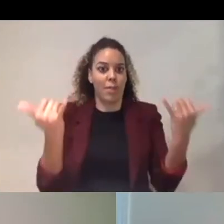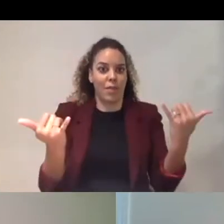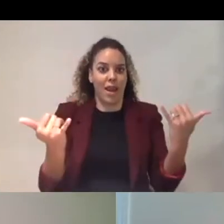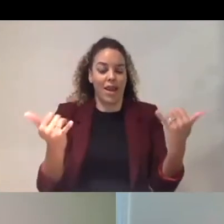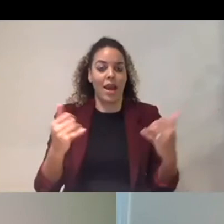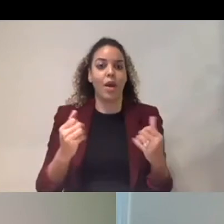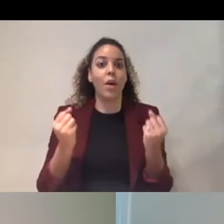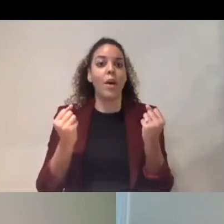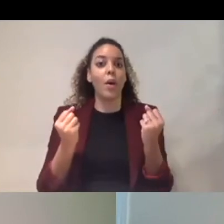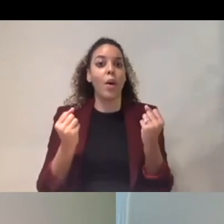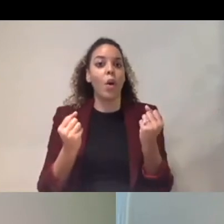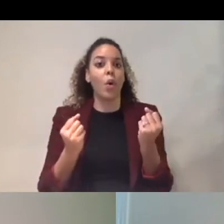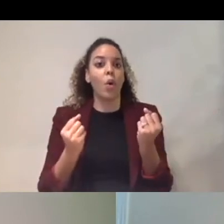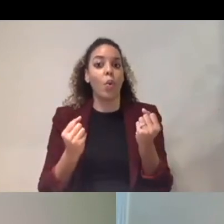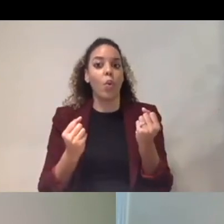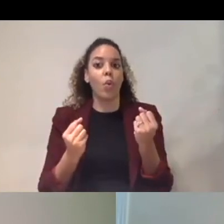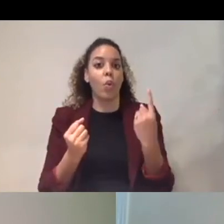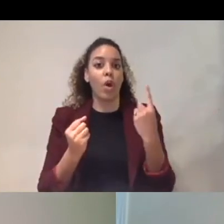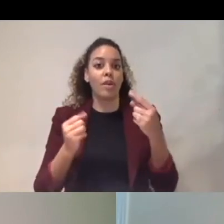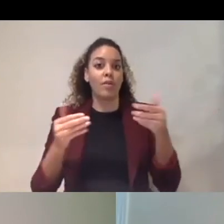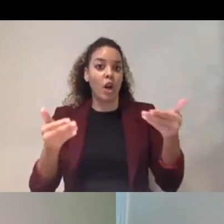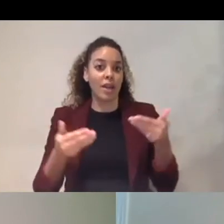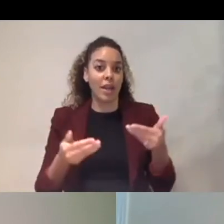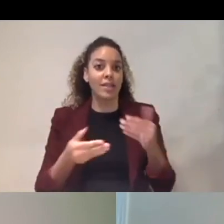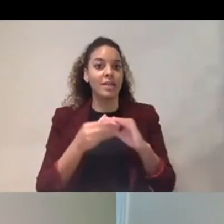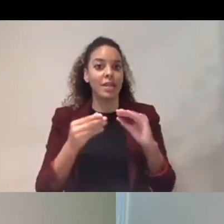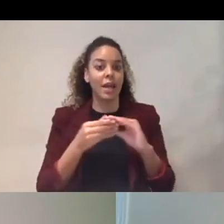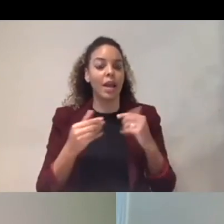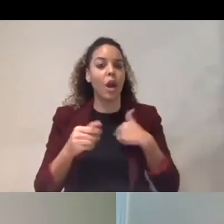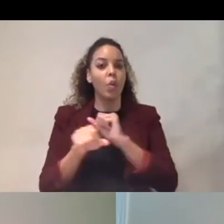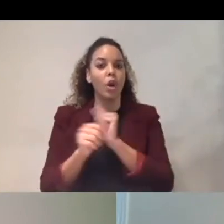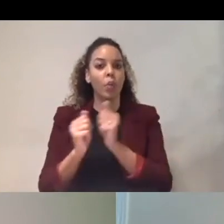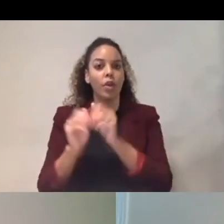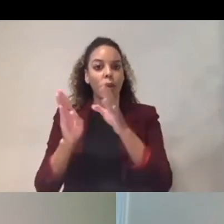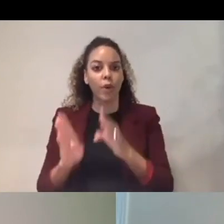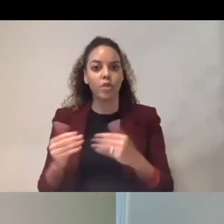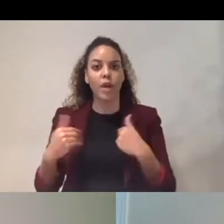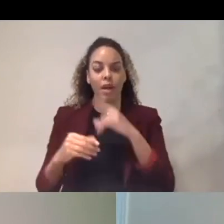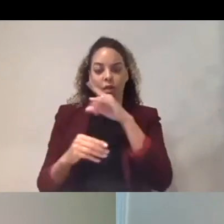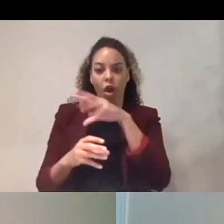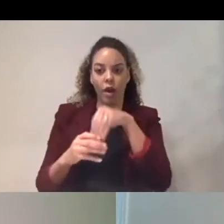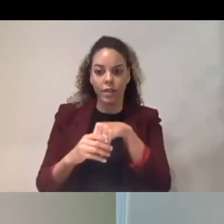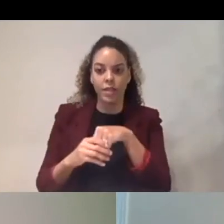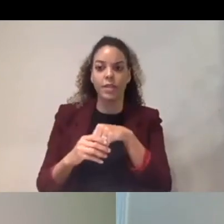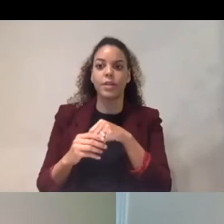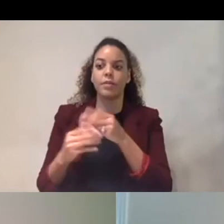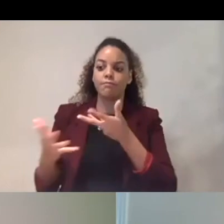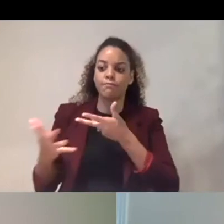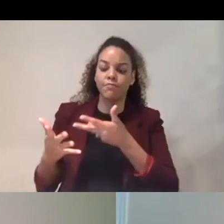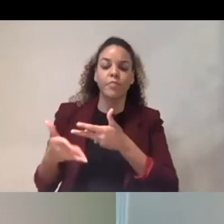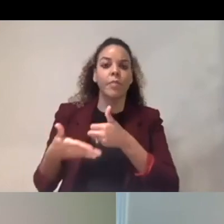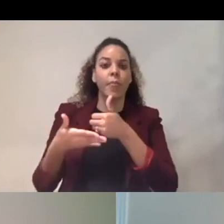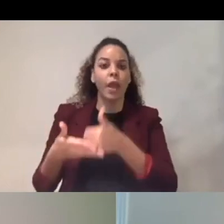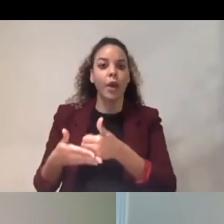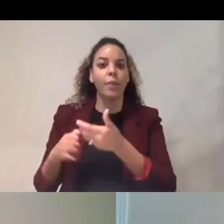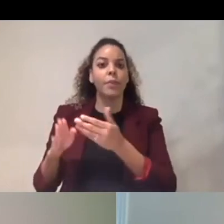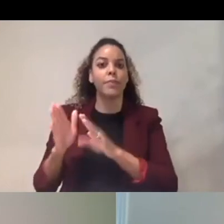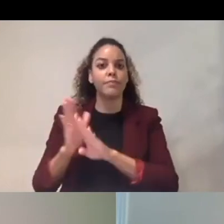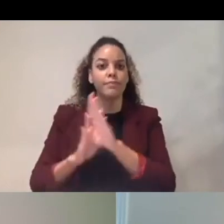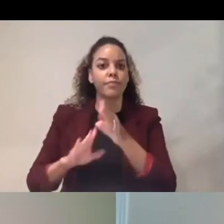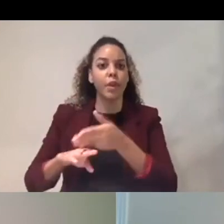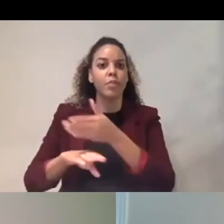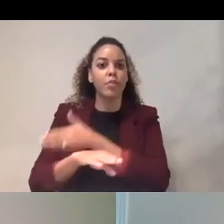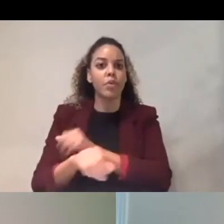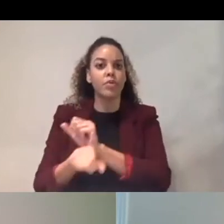with women on the autism spectrum to develop job skills, but also the importance of offering customized employment. So I'm